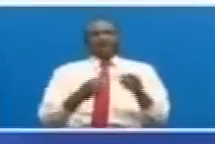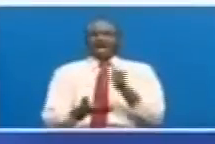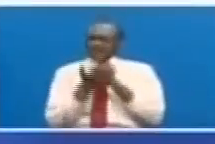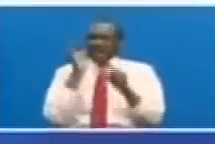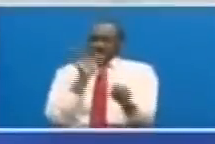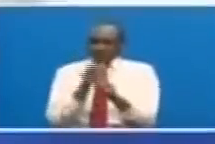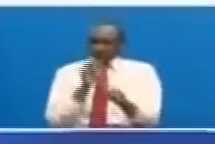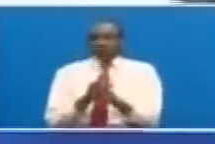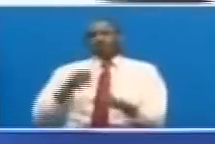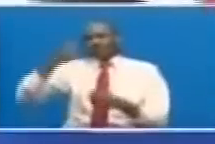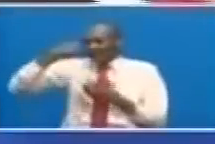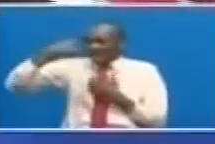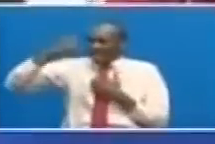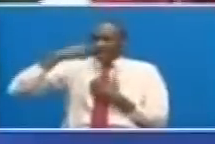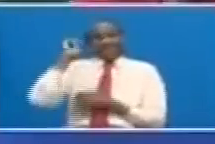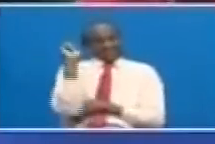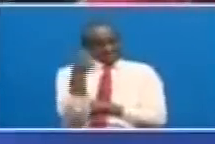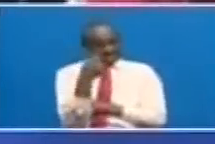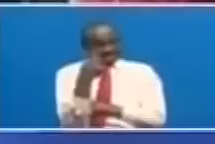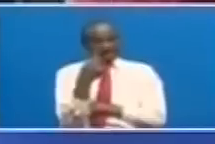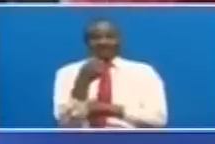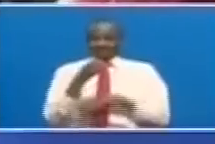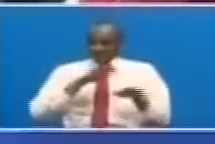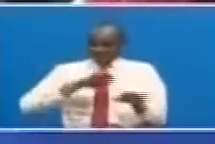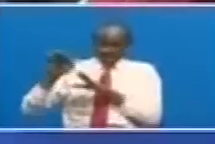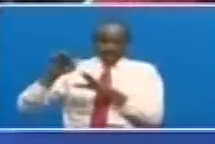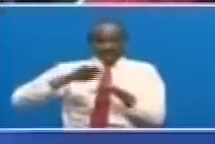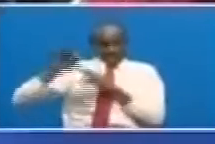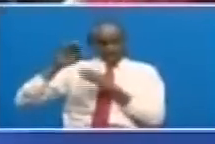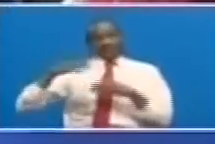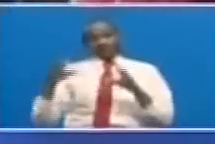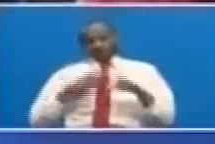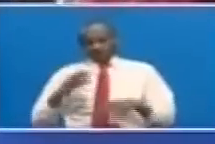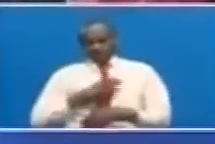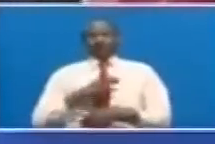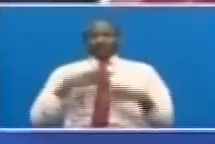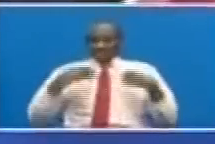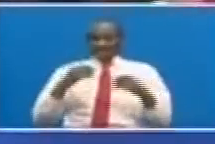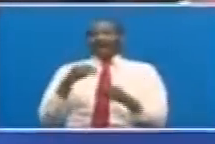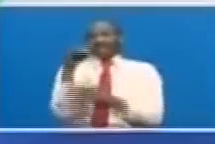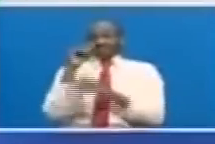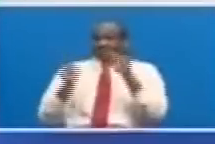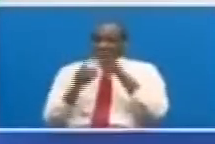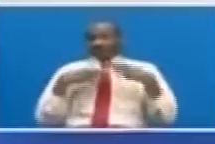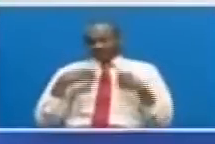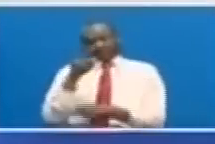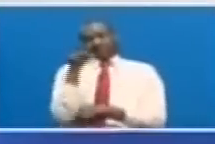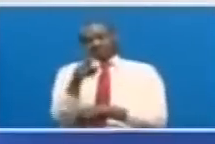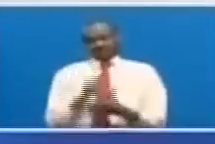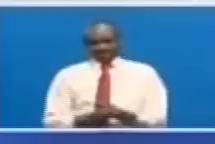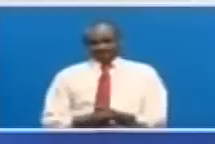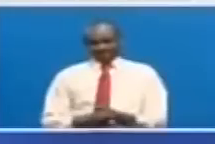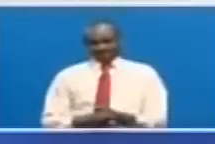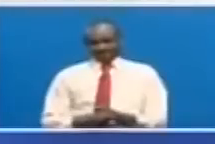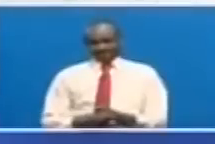contributor to the vaccine fund in Kenya. The Parliamentary Committee on Health raised the alarm to the Ministry of Health. If that